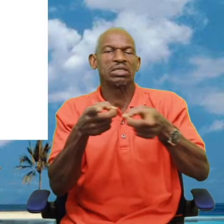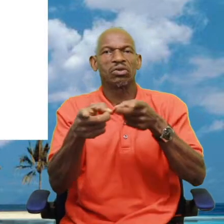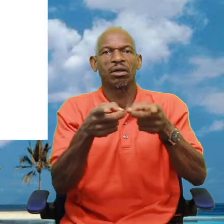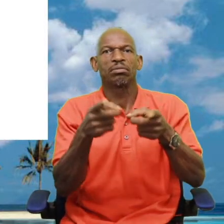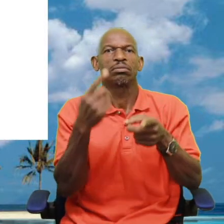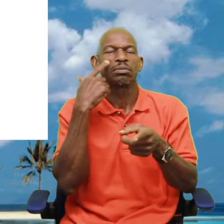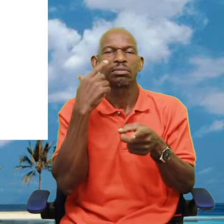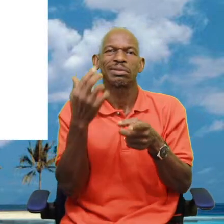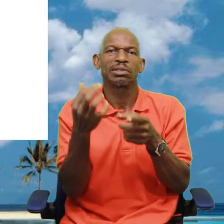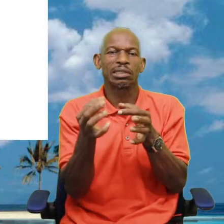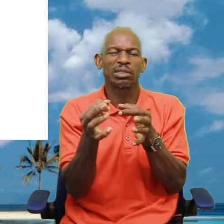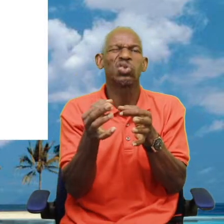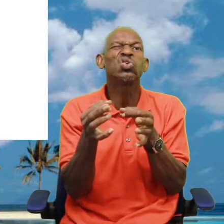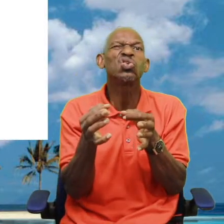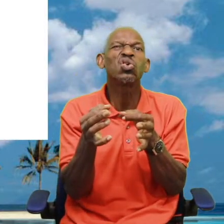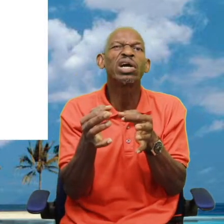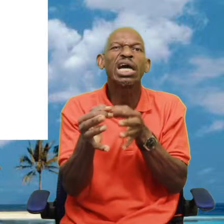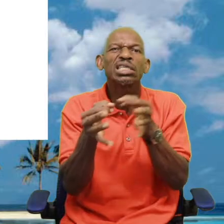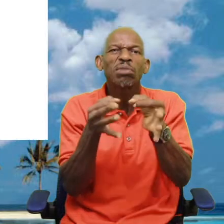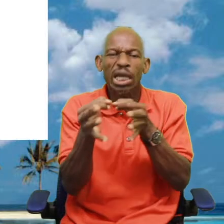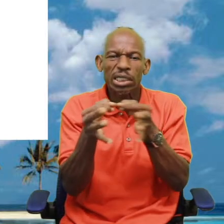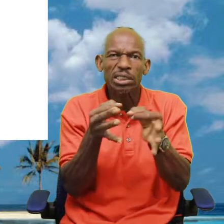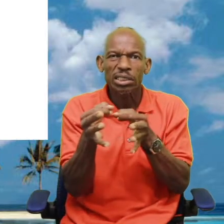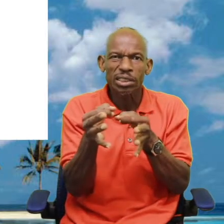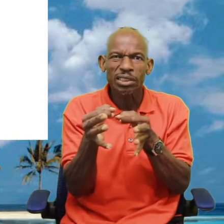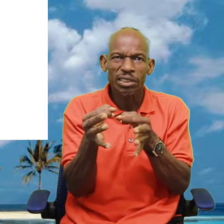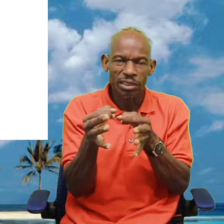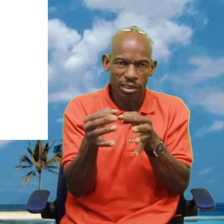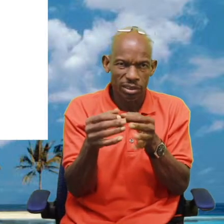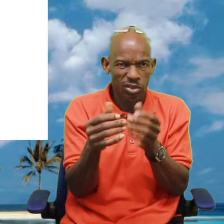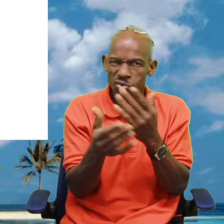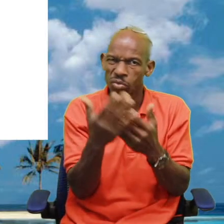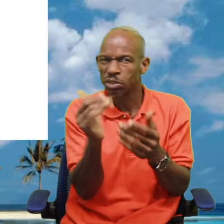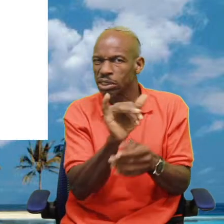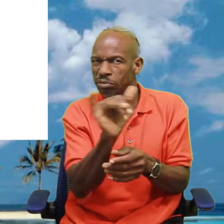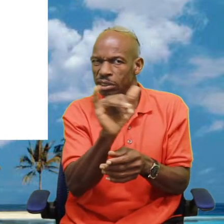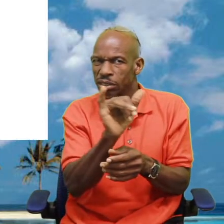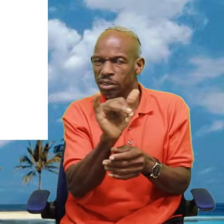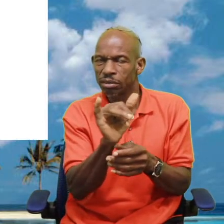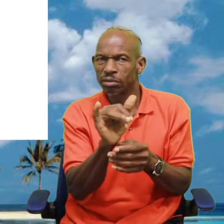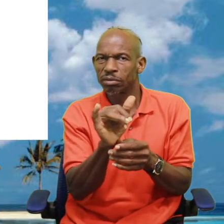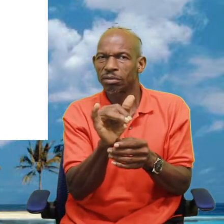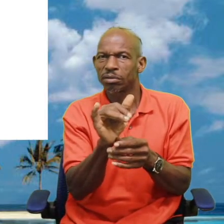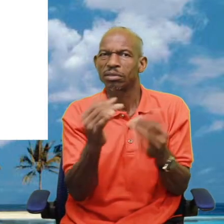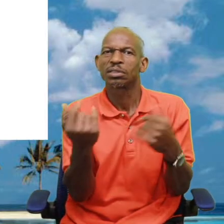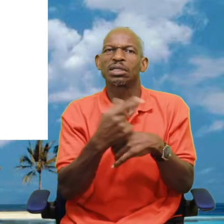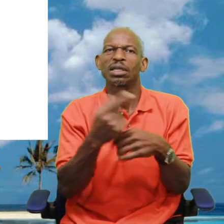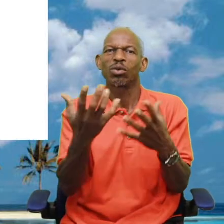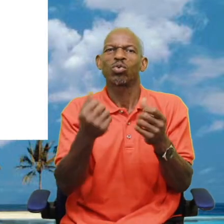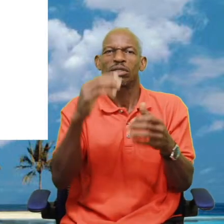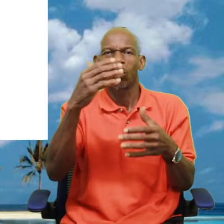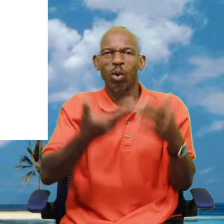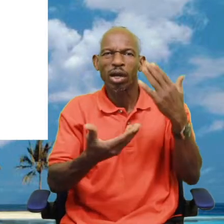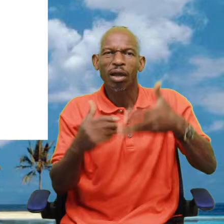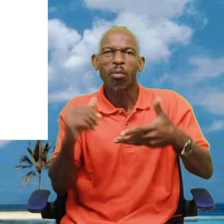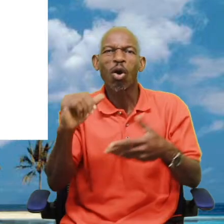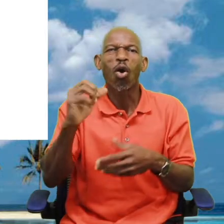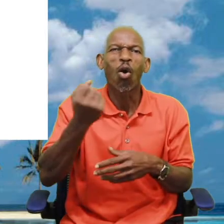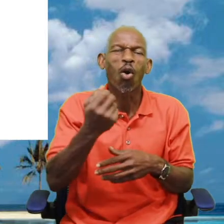online, and I want to welcome each one of you all. We have Avril, Rebecca,